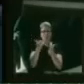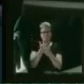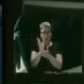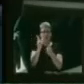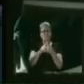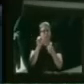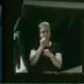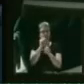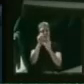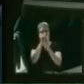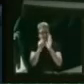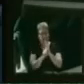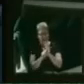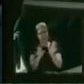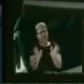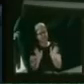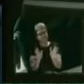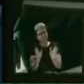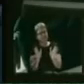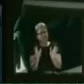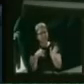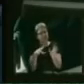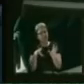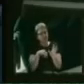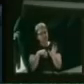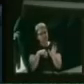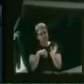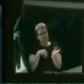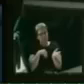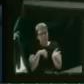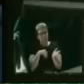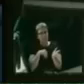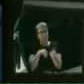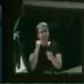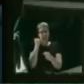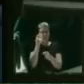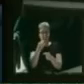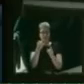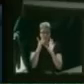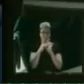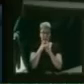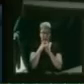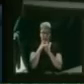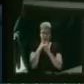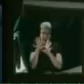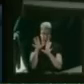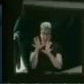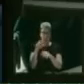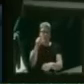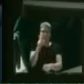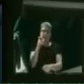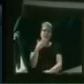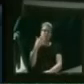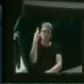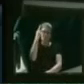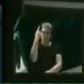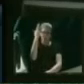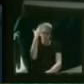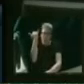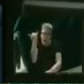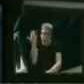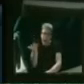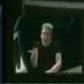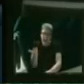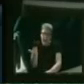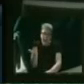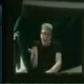state, and I'm good with that, but I think if you're letting someone go, there needs to be some kind of reason why.